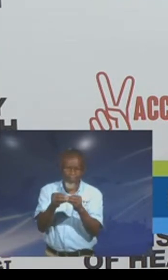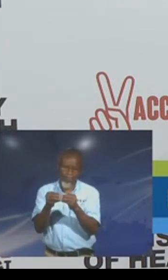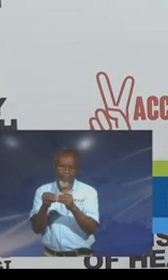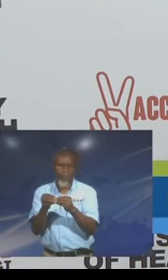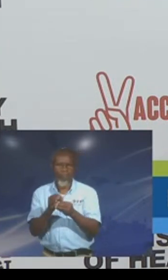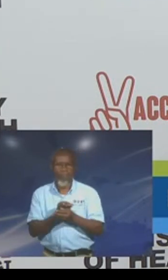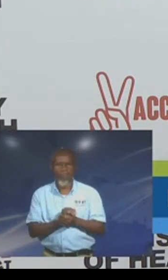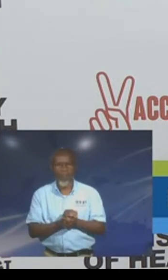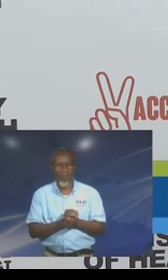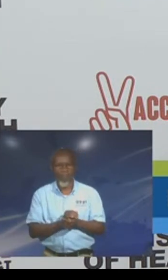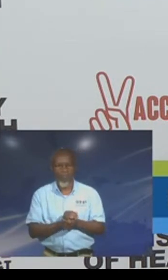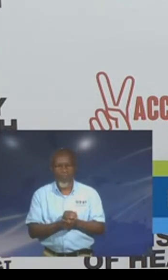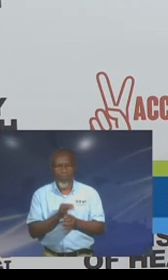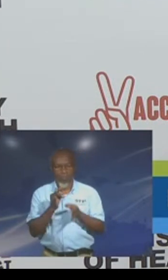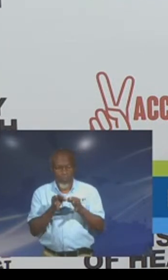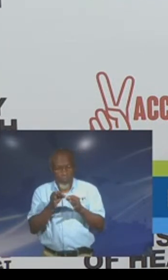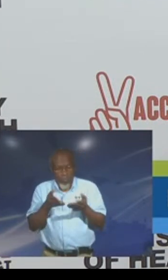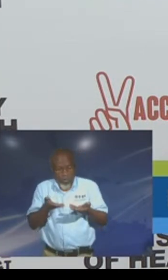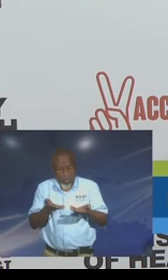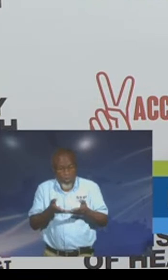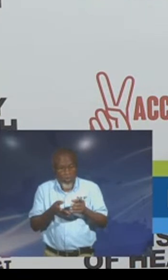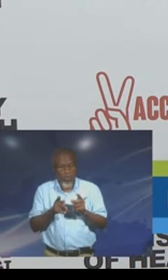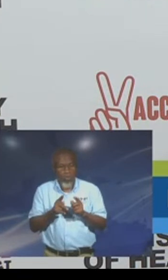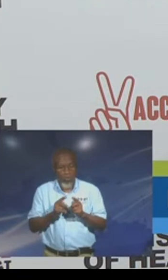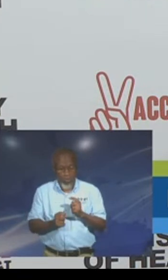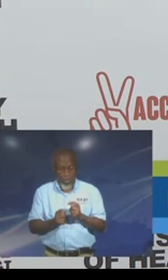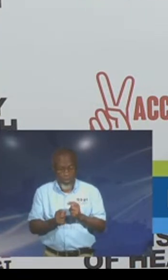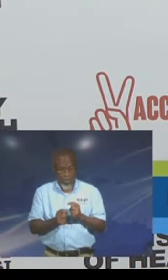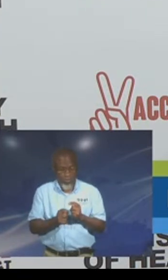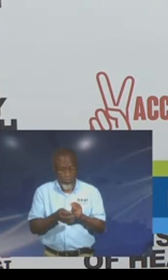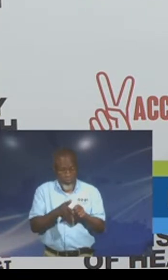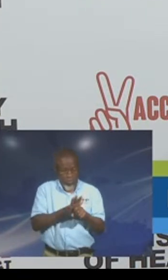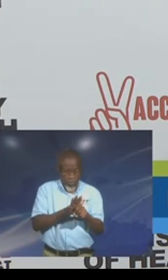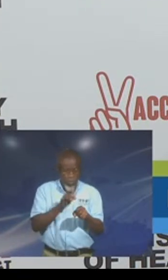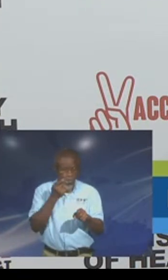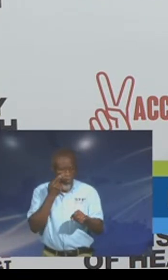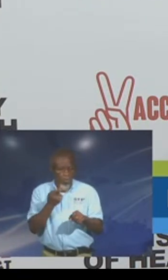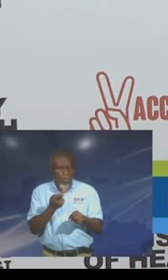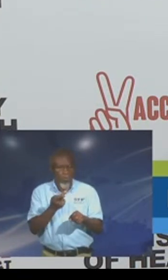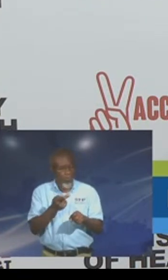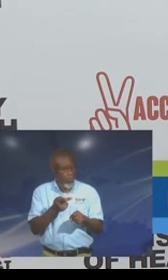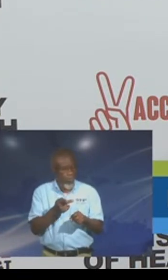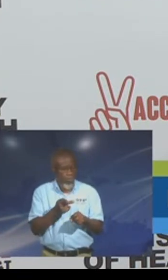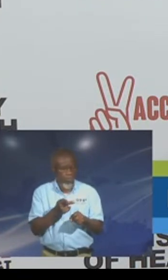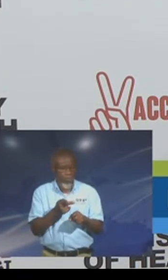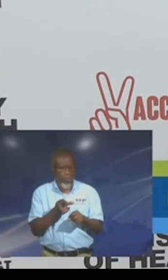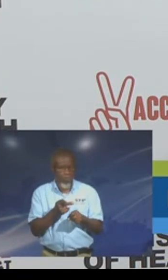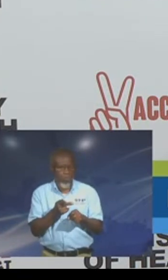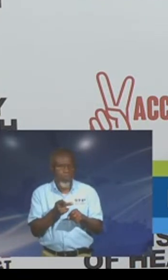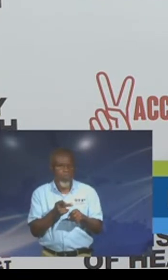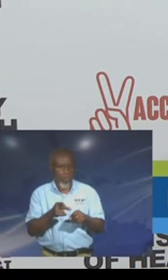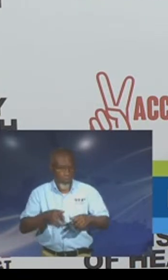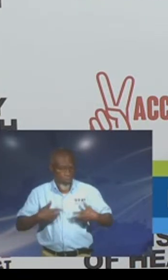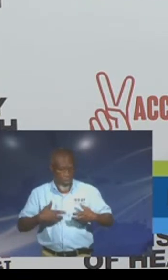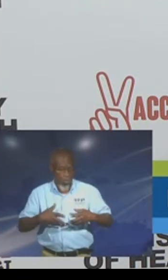from within Trinidad, exhibiting the symptoms, the quarantine will most likely be in terms of home